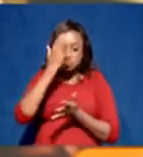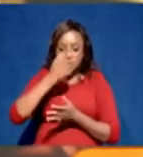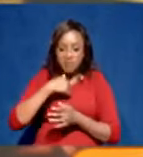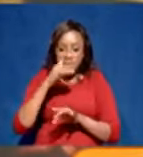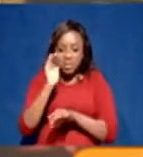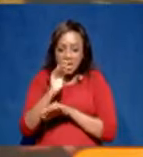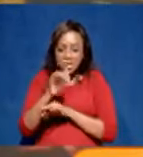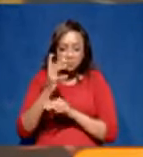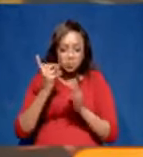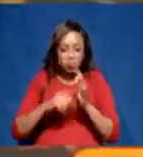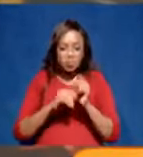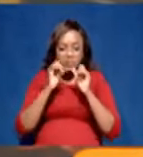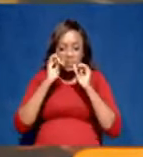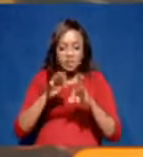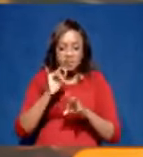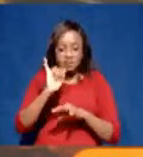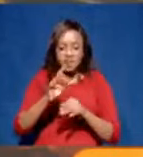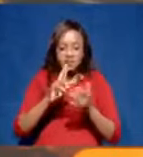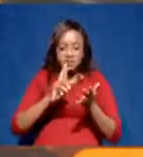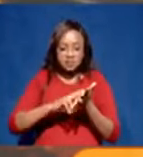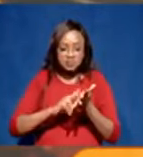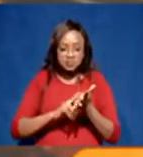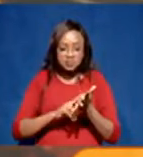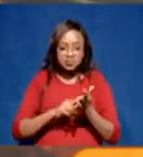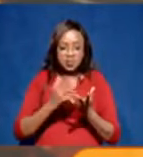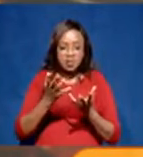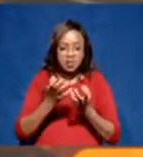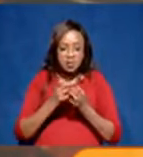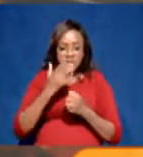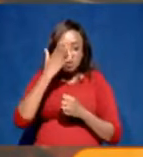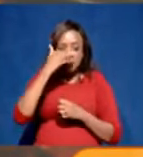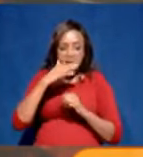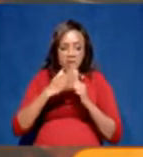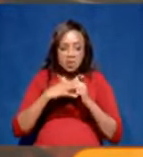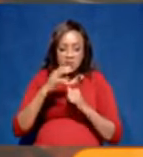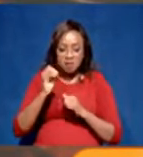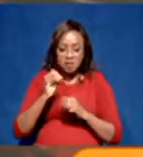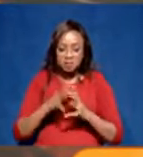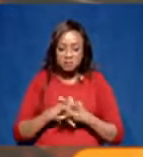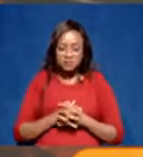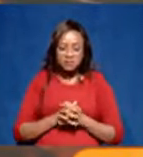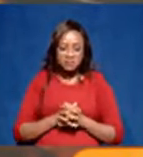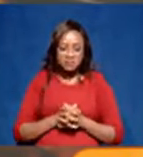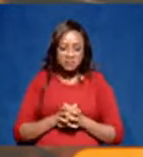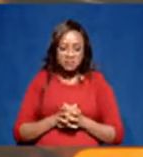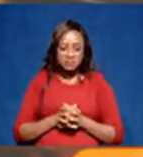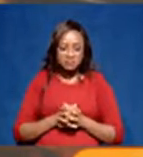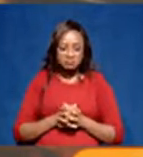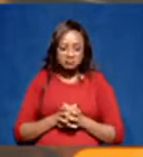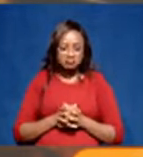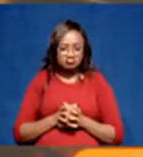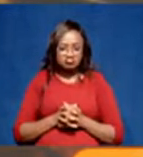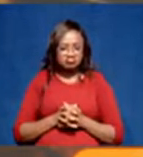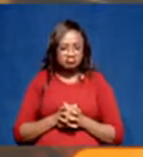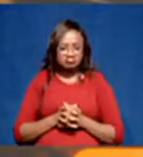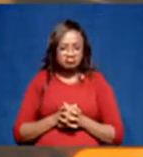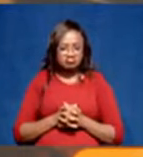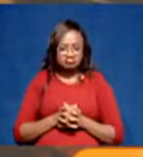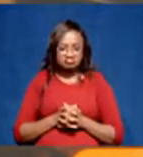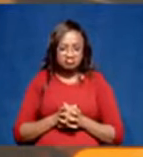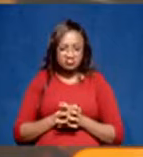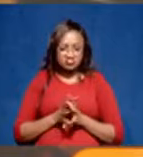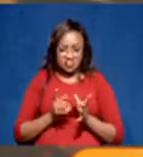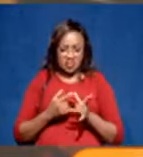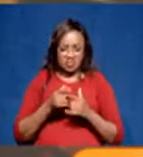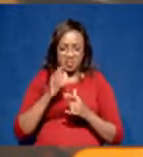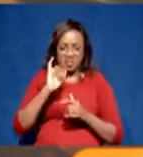So if the registration is taking 90 days, the sort of registration you've seen in this country is registration of